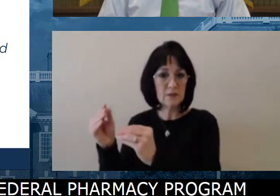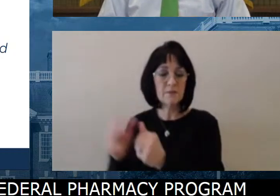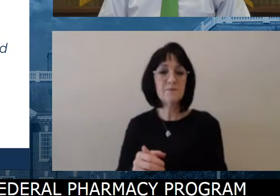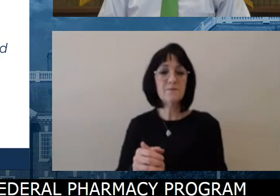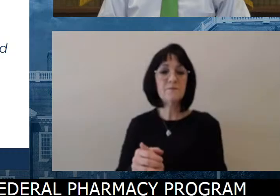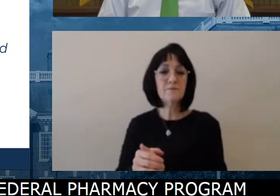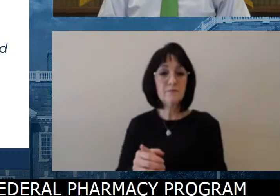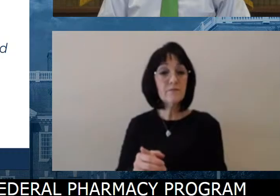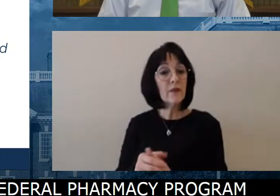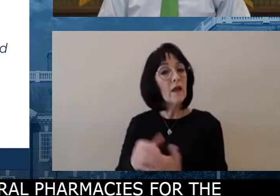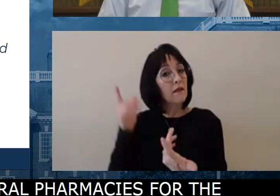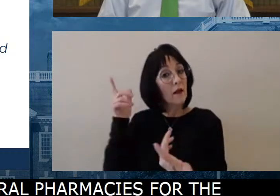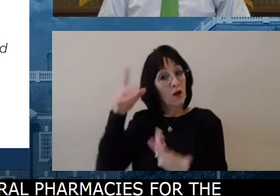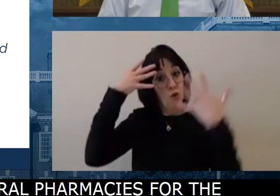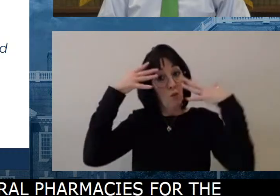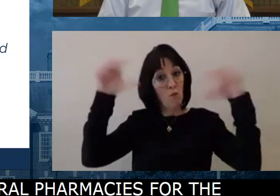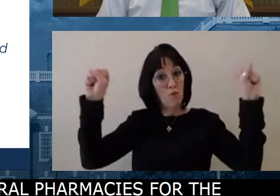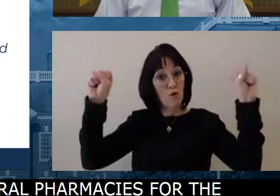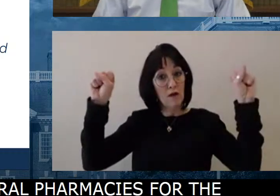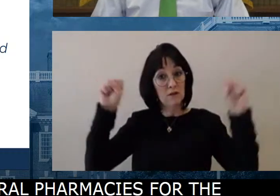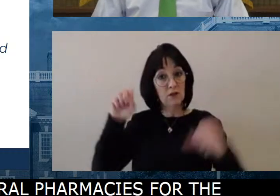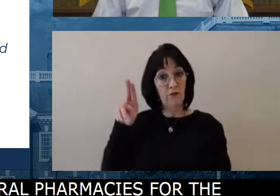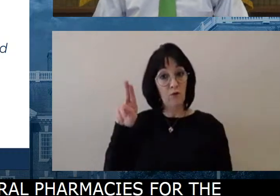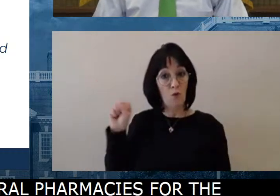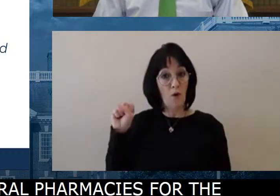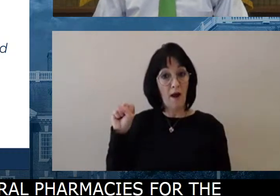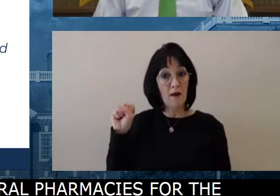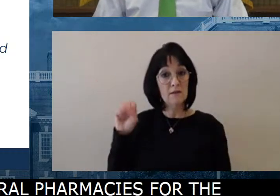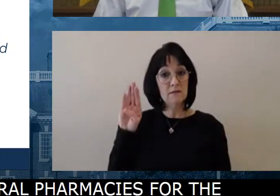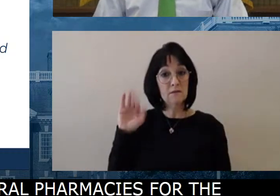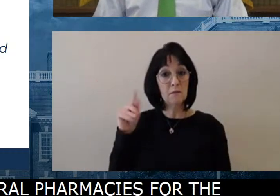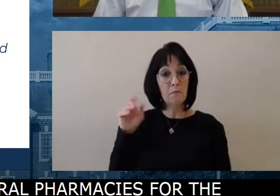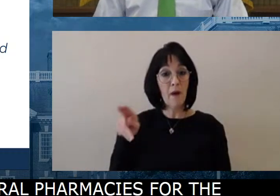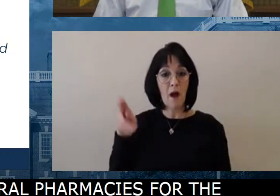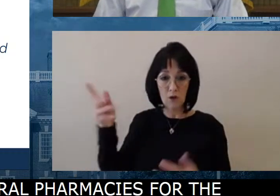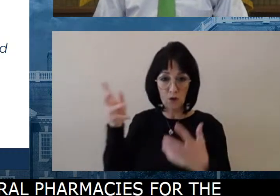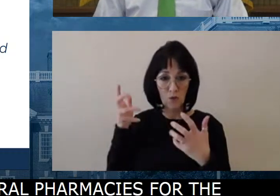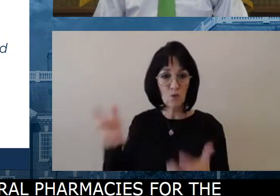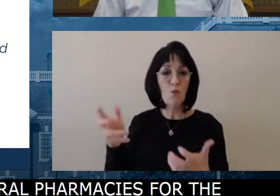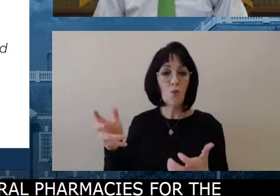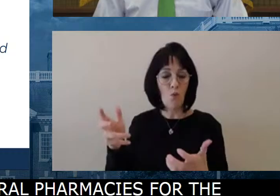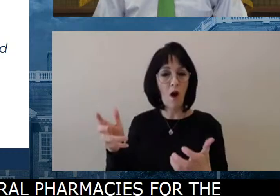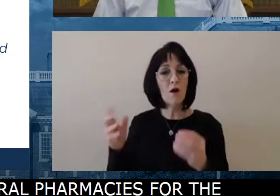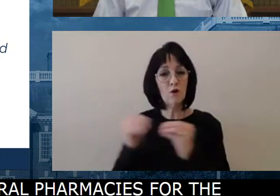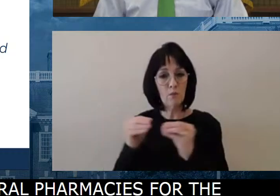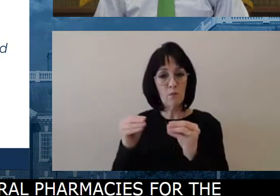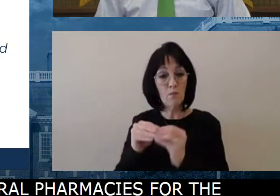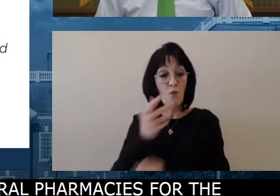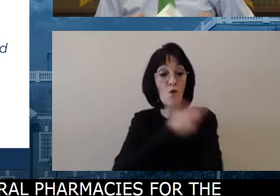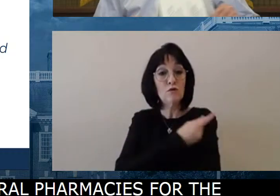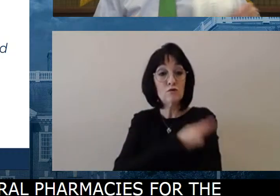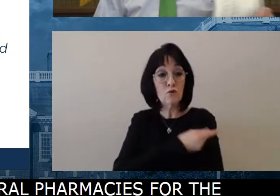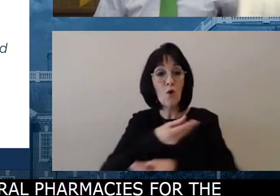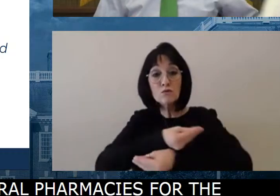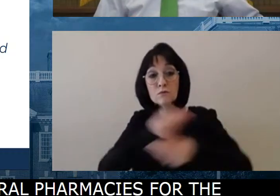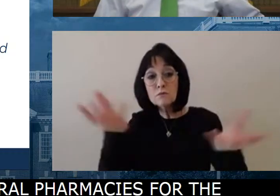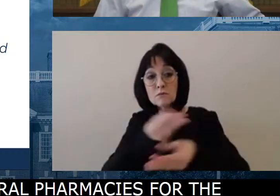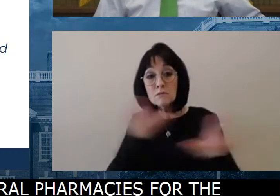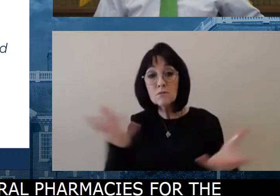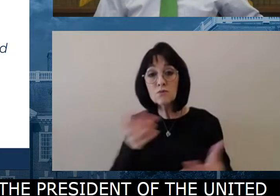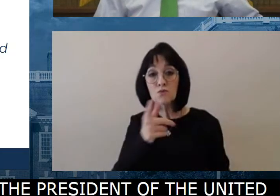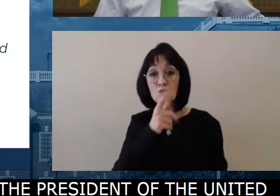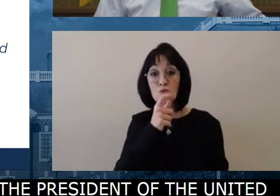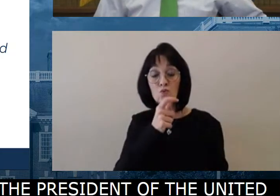United States directive to have all those doses go to our educators